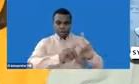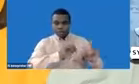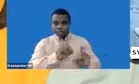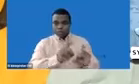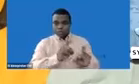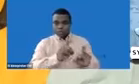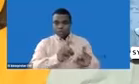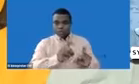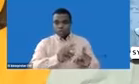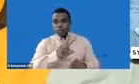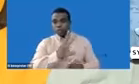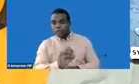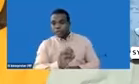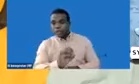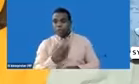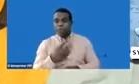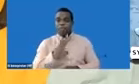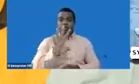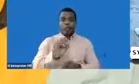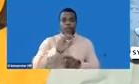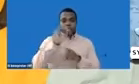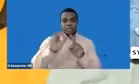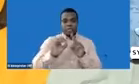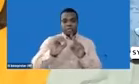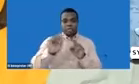EN 301-549, and all the